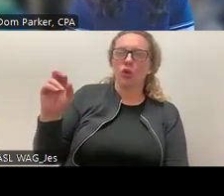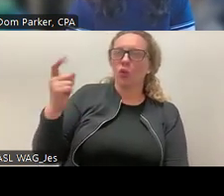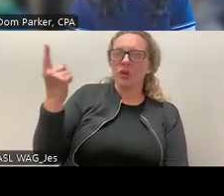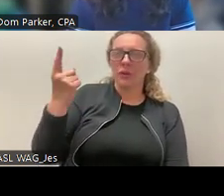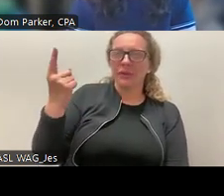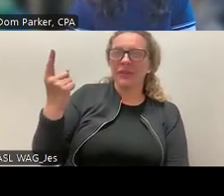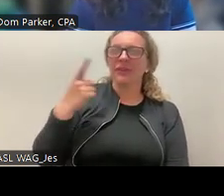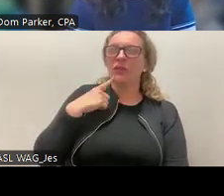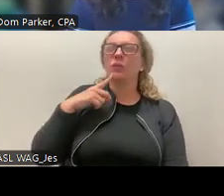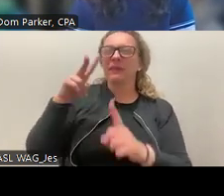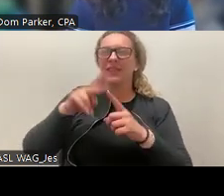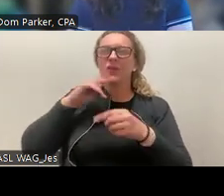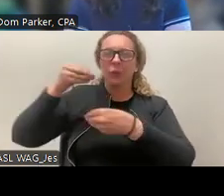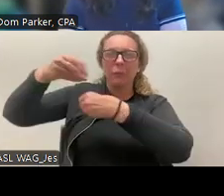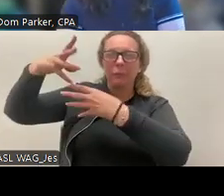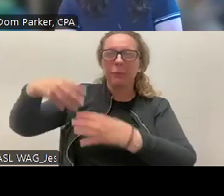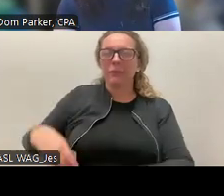there would be files that would pop up.